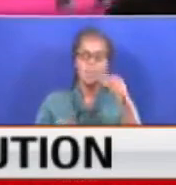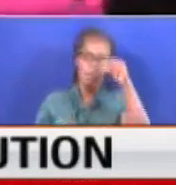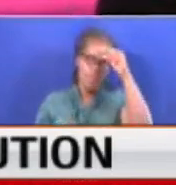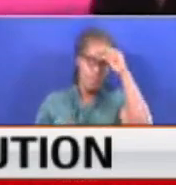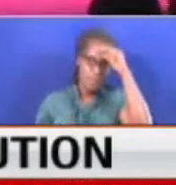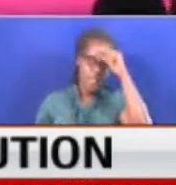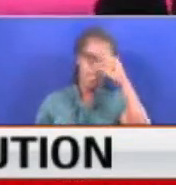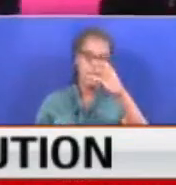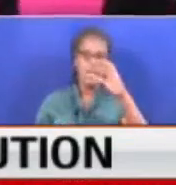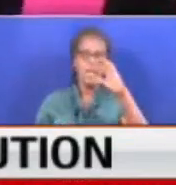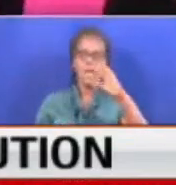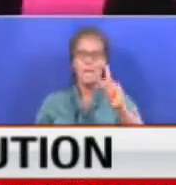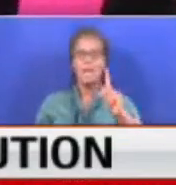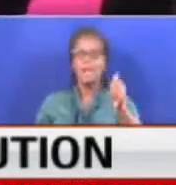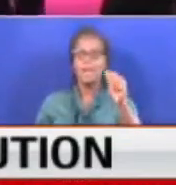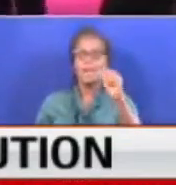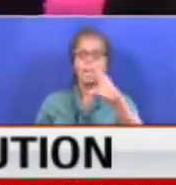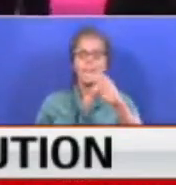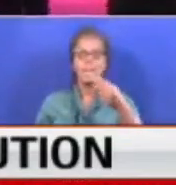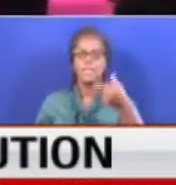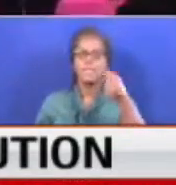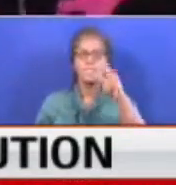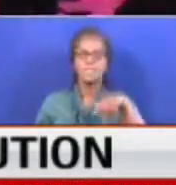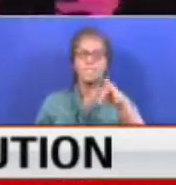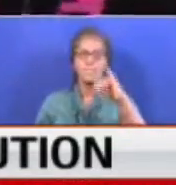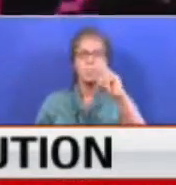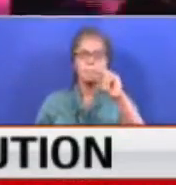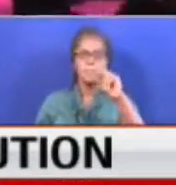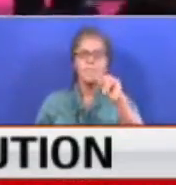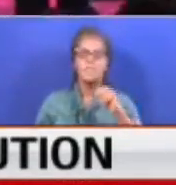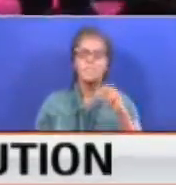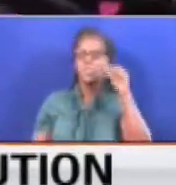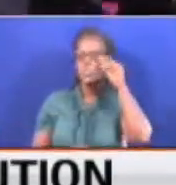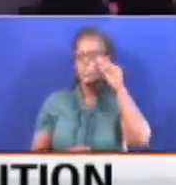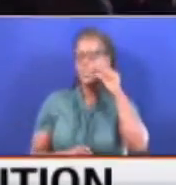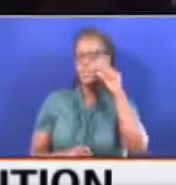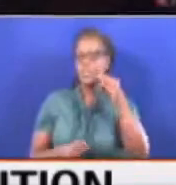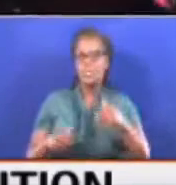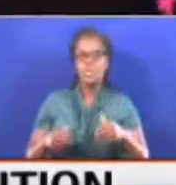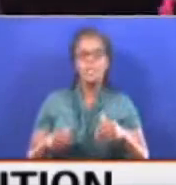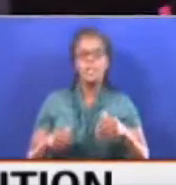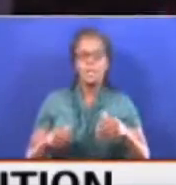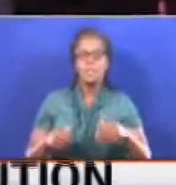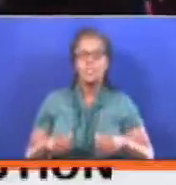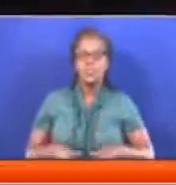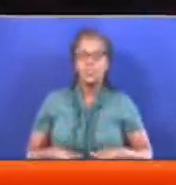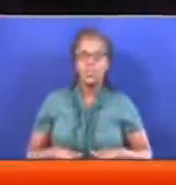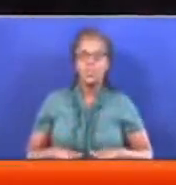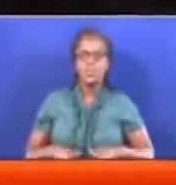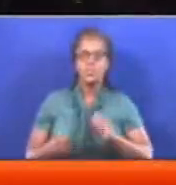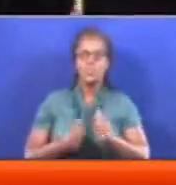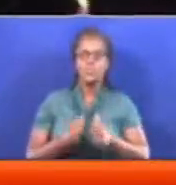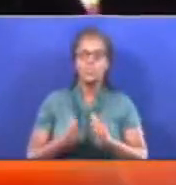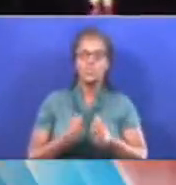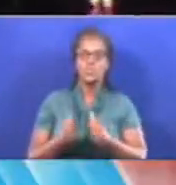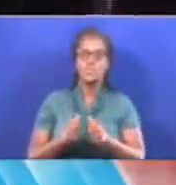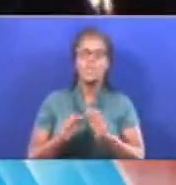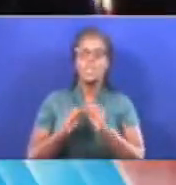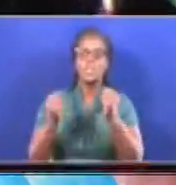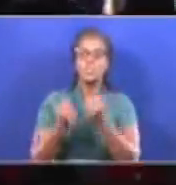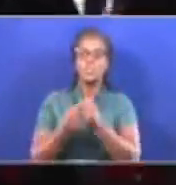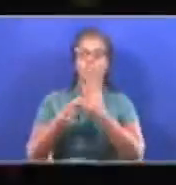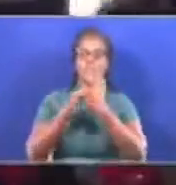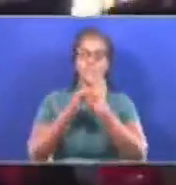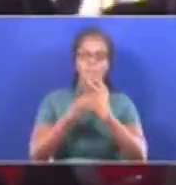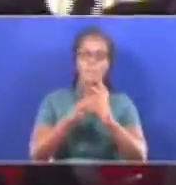Kachapin, Chairperson of the COG Gender, Youth, Culture, Sports and Social Services Committee. Among the